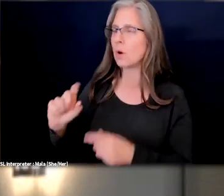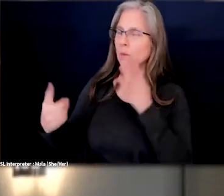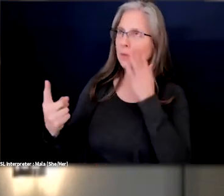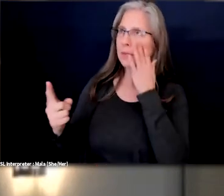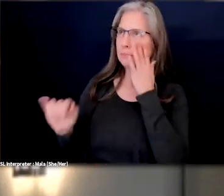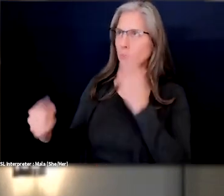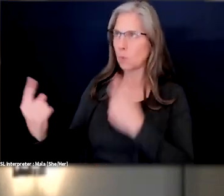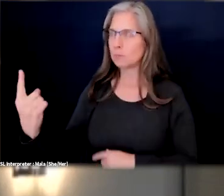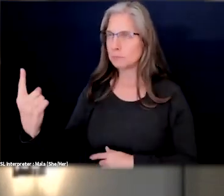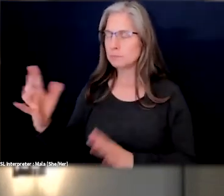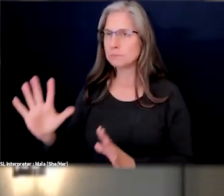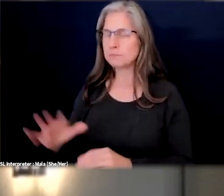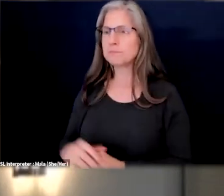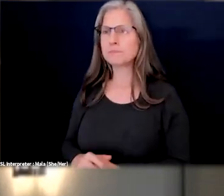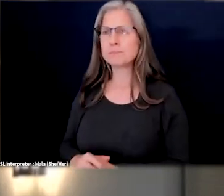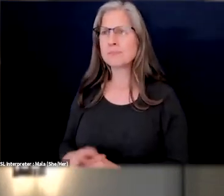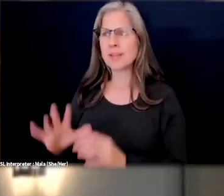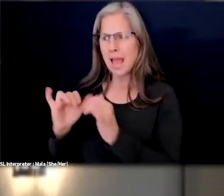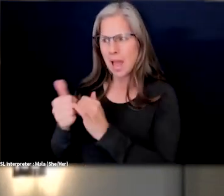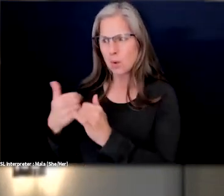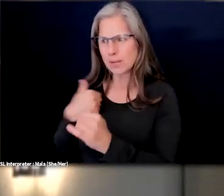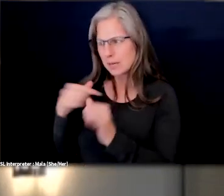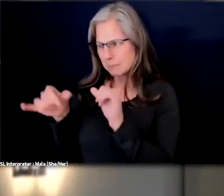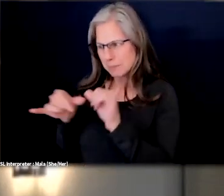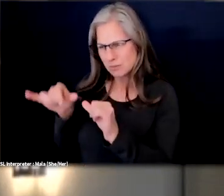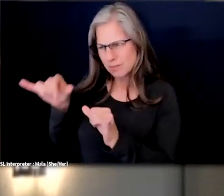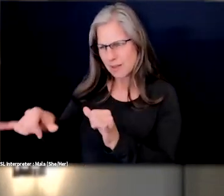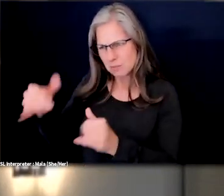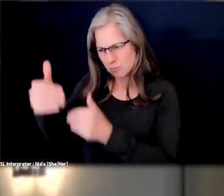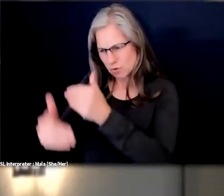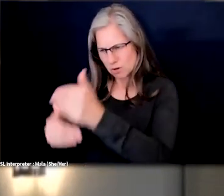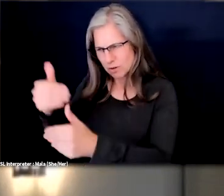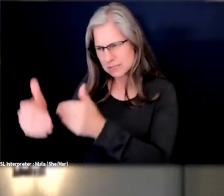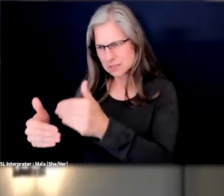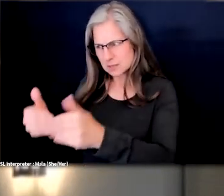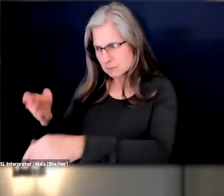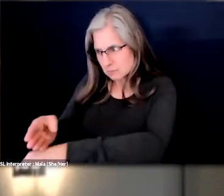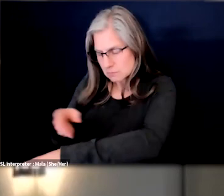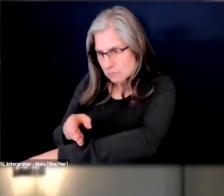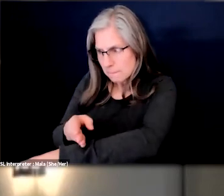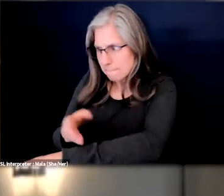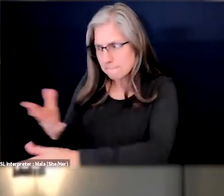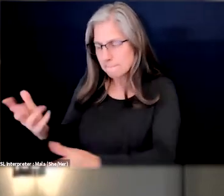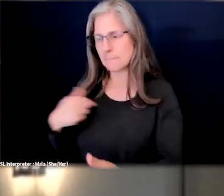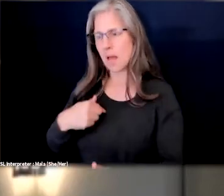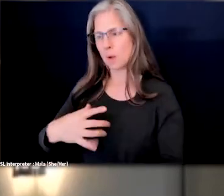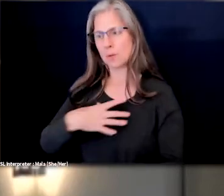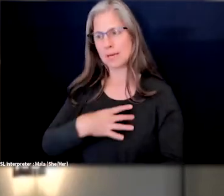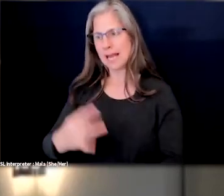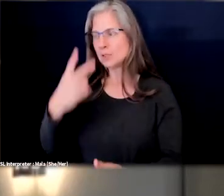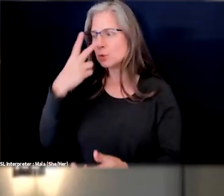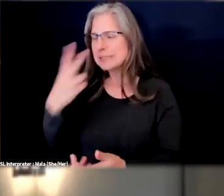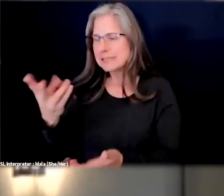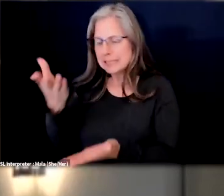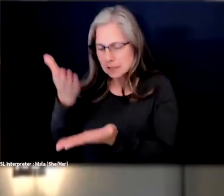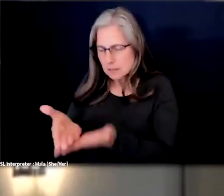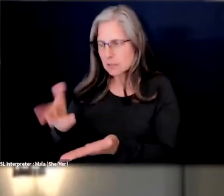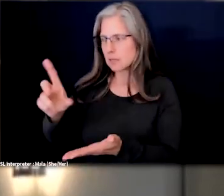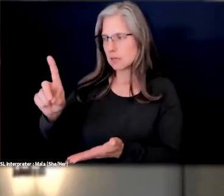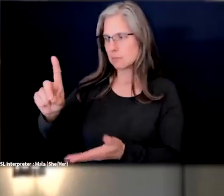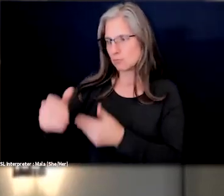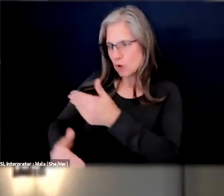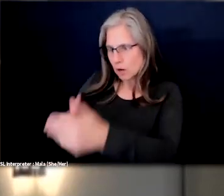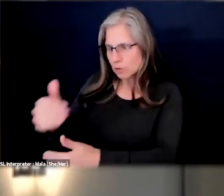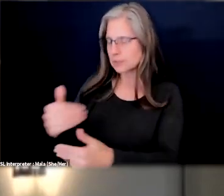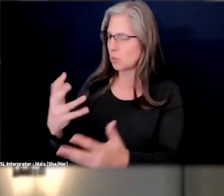High. And how are we going to measure that progress? Because what I would like to see, I like to see progress. I like to see